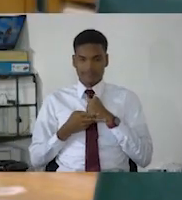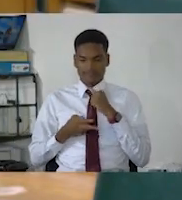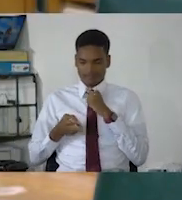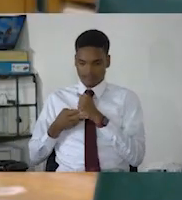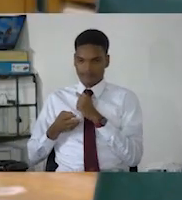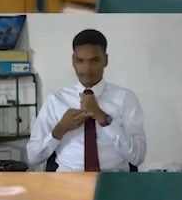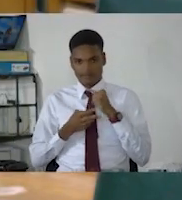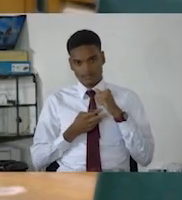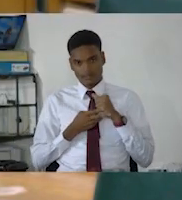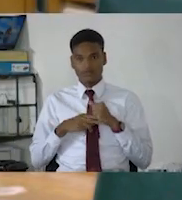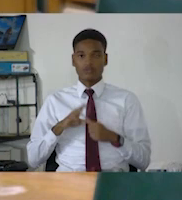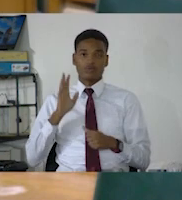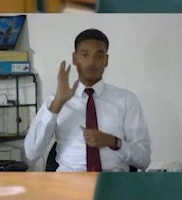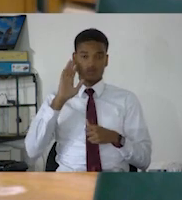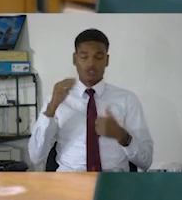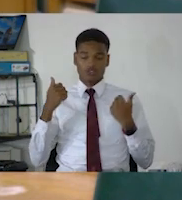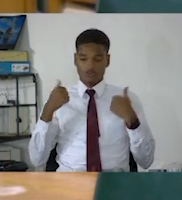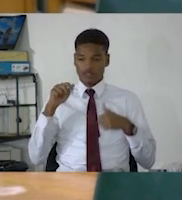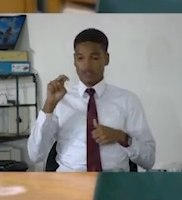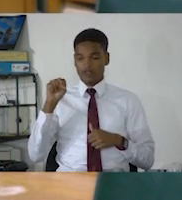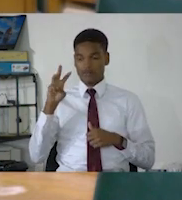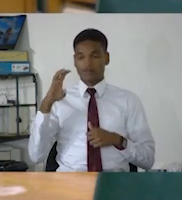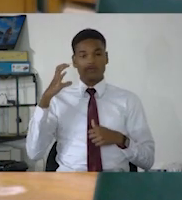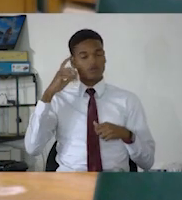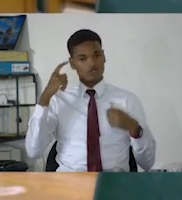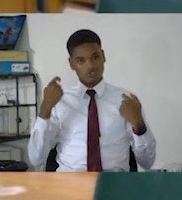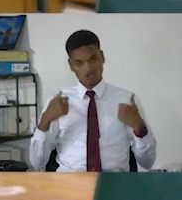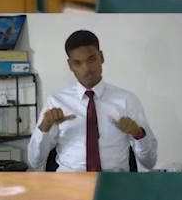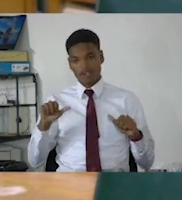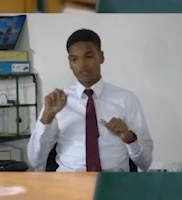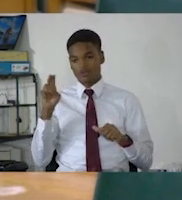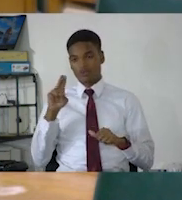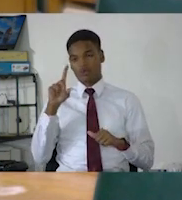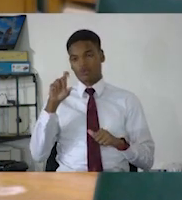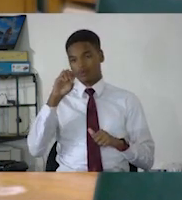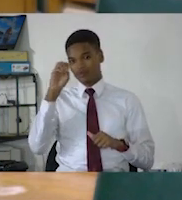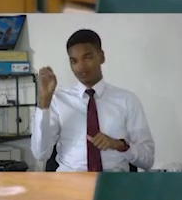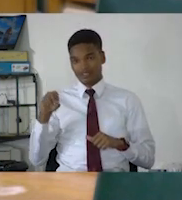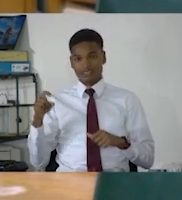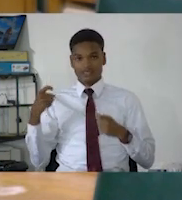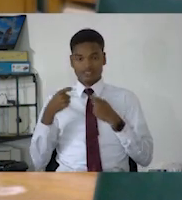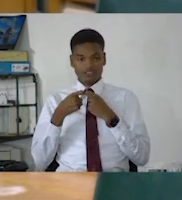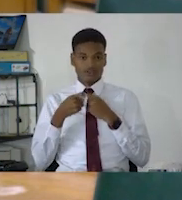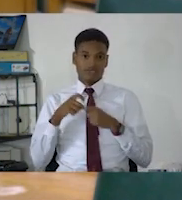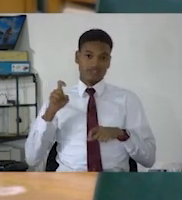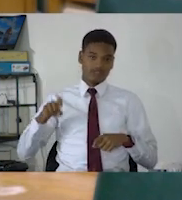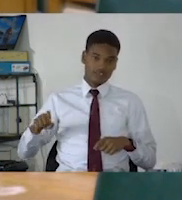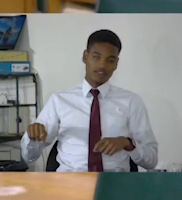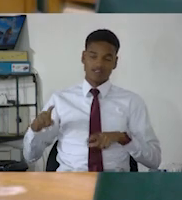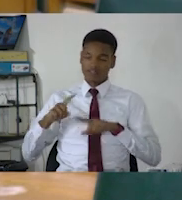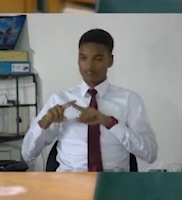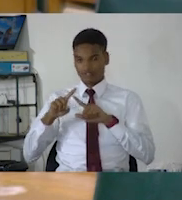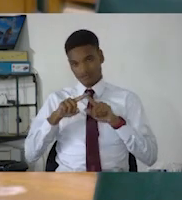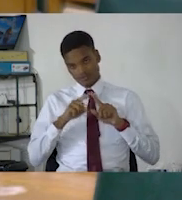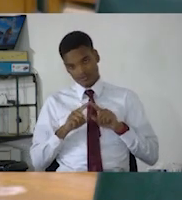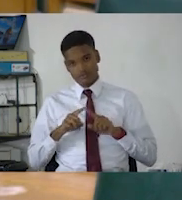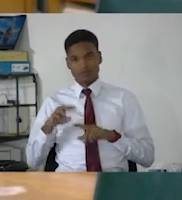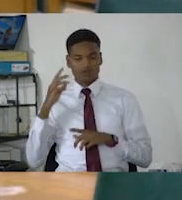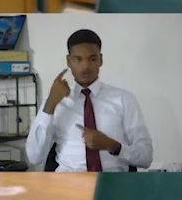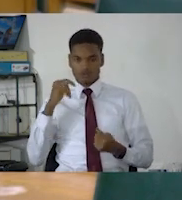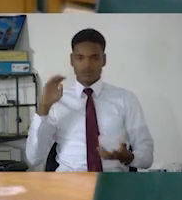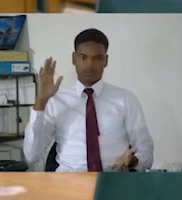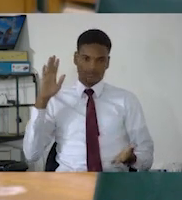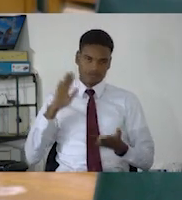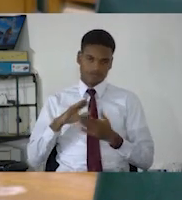100% of its energy needs at the Mona treatment plant complex. This will result in savings at today's energy cost